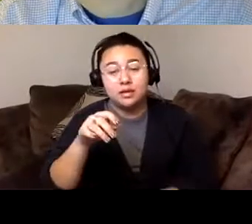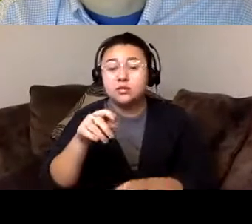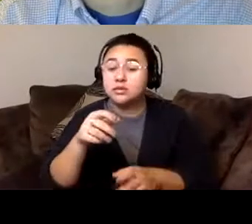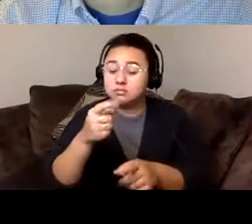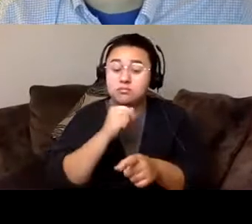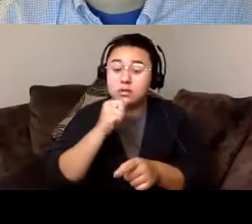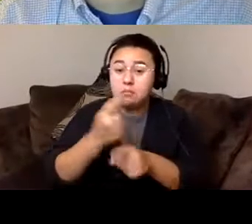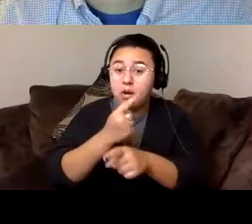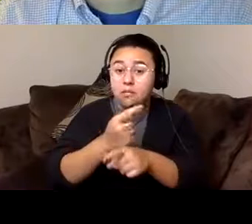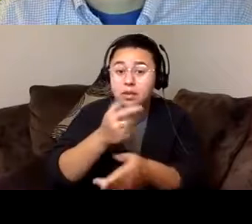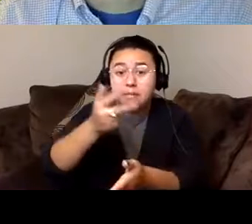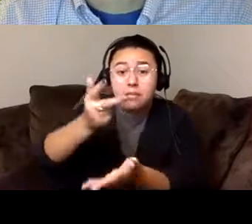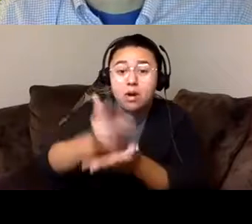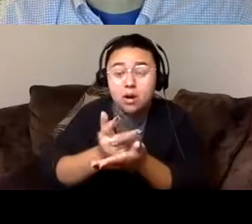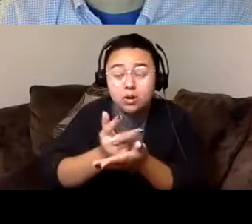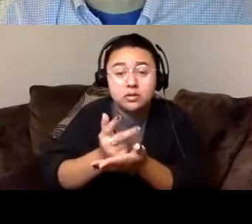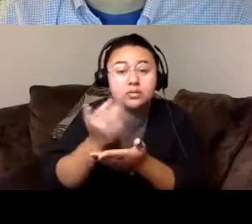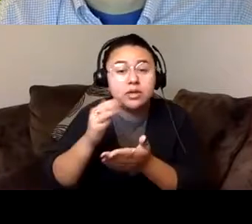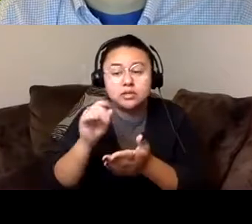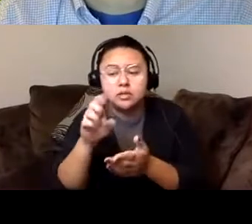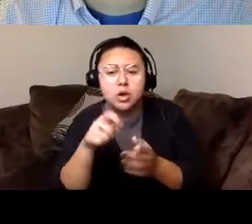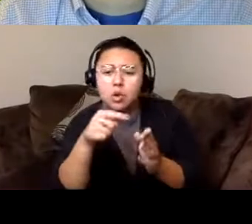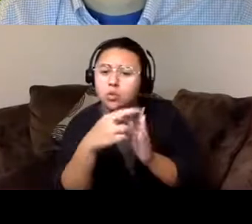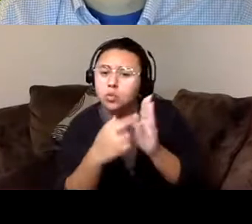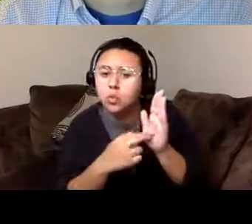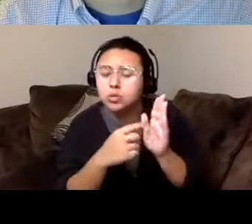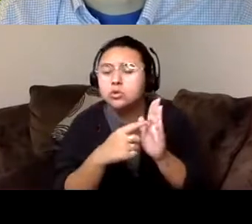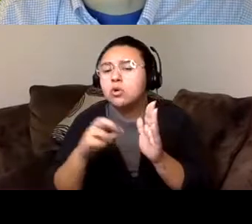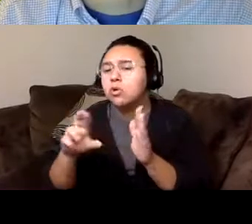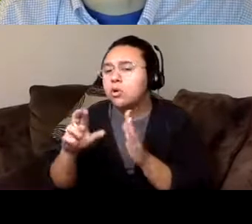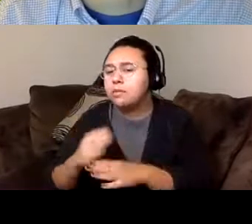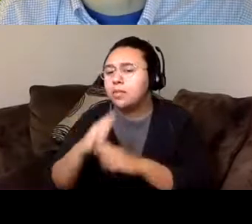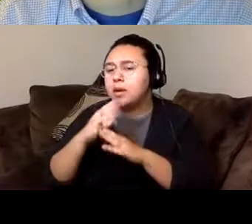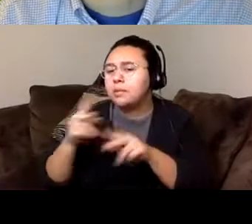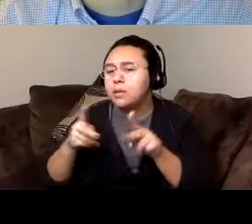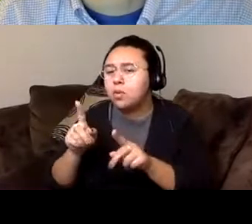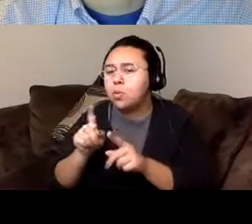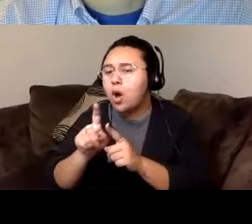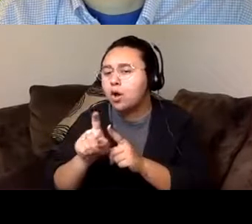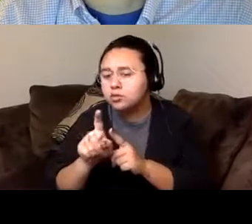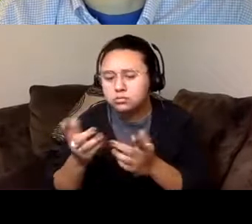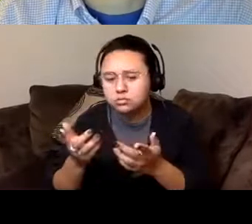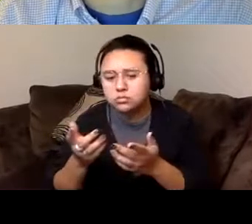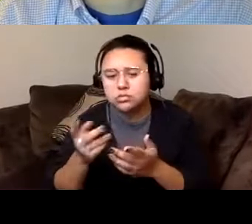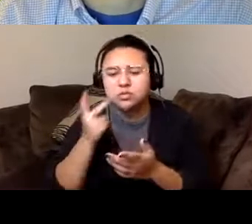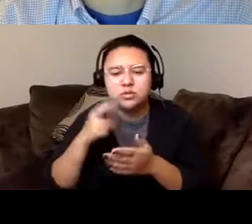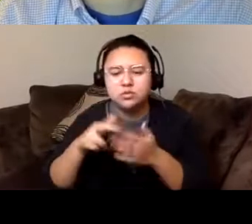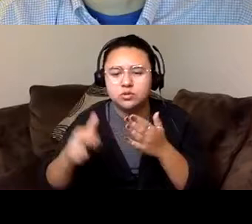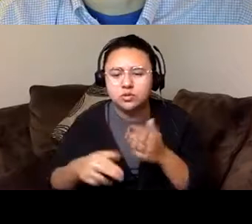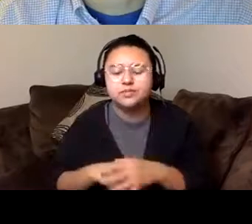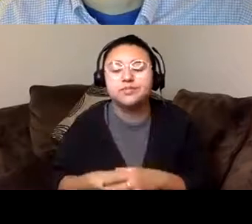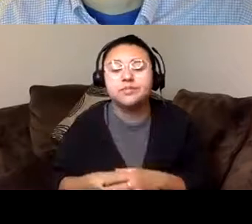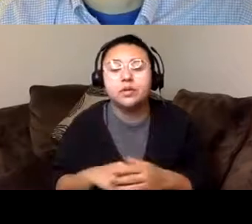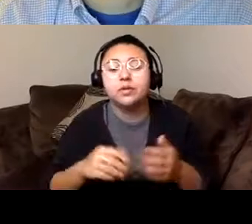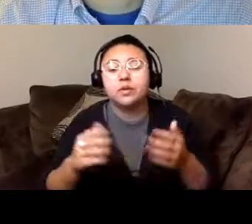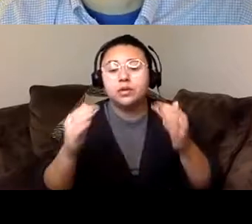pedestrian way? But we'll get into that. We'll see what some of the results are for that on some studies that we have. And